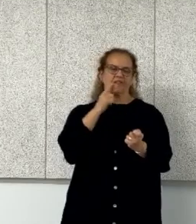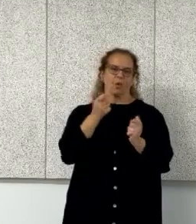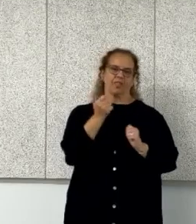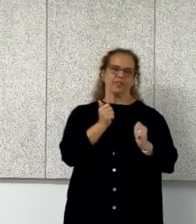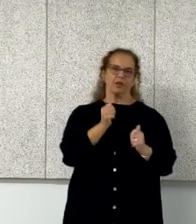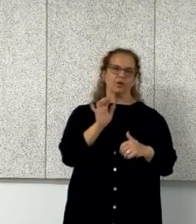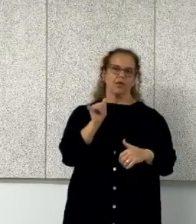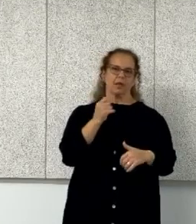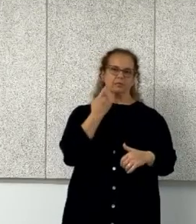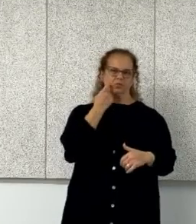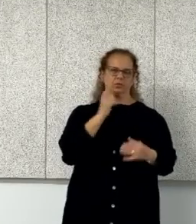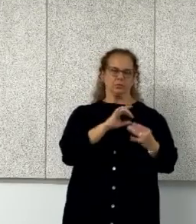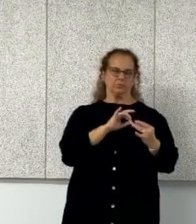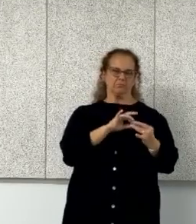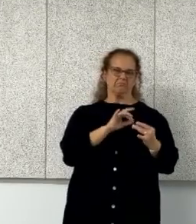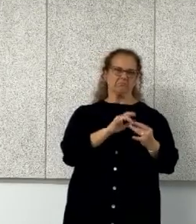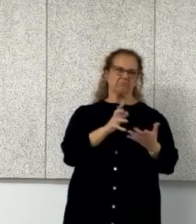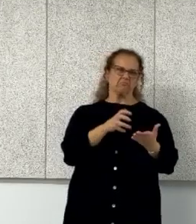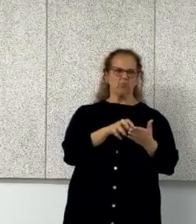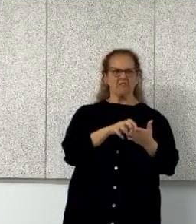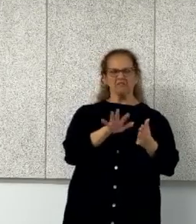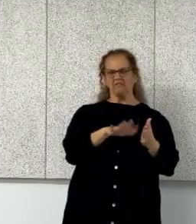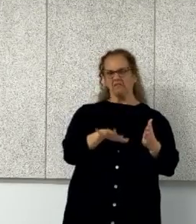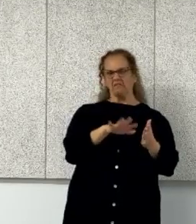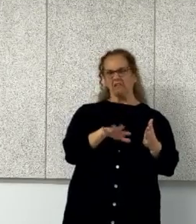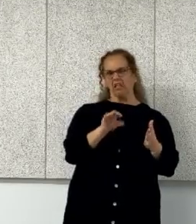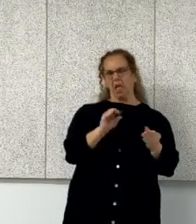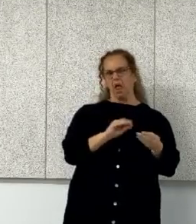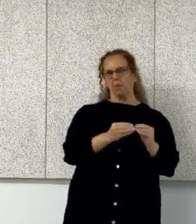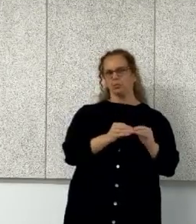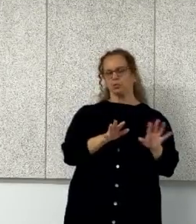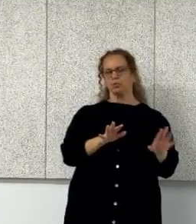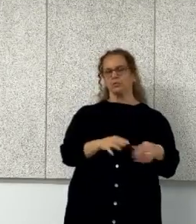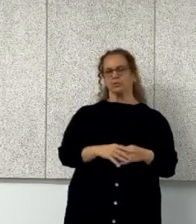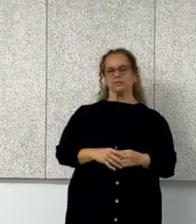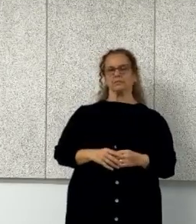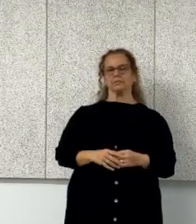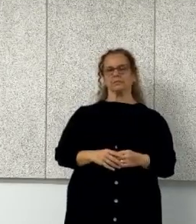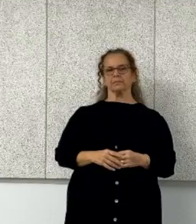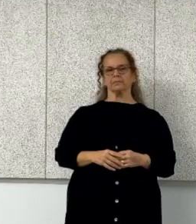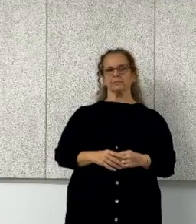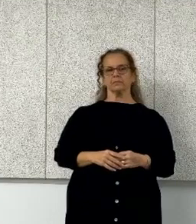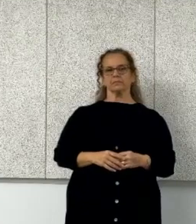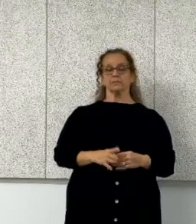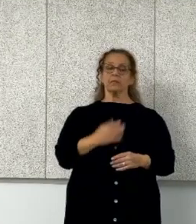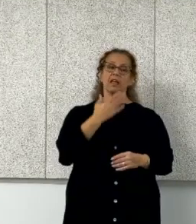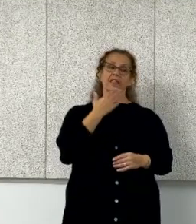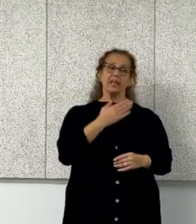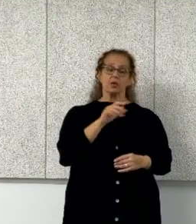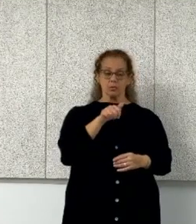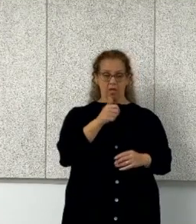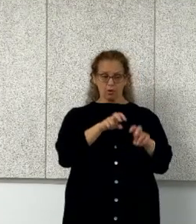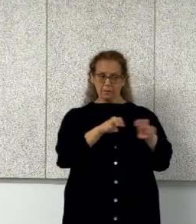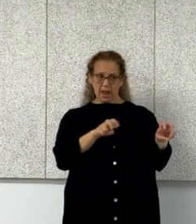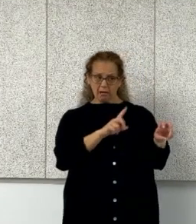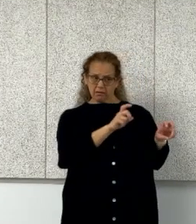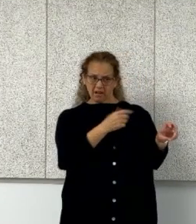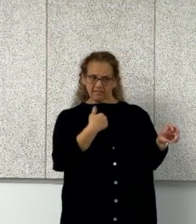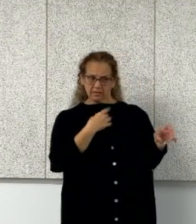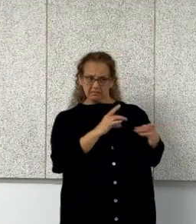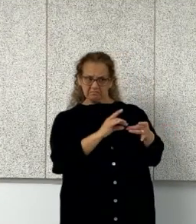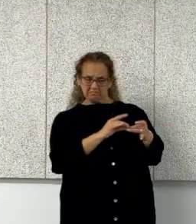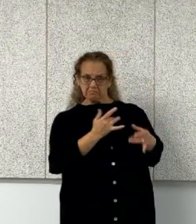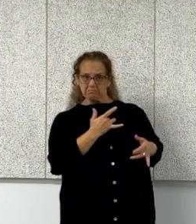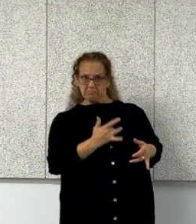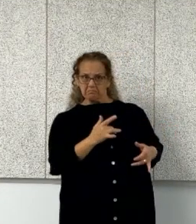you know, we're kind of seeing roughly ballpark similar things across genres. Mm-hmm. Thank you. Yeah. Does anybody else have any trends